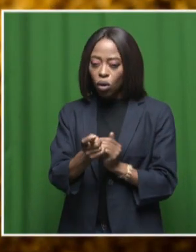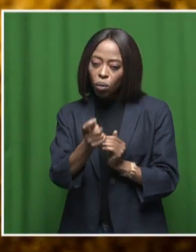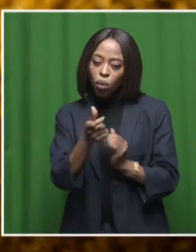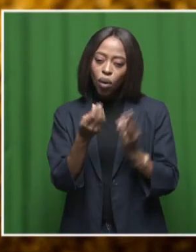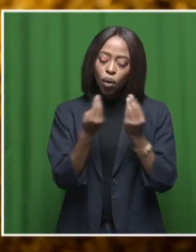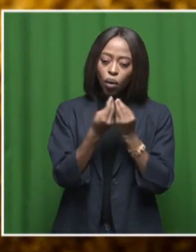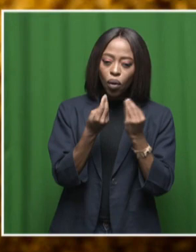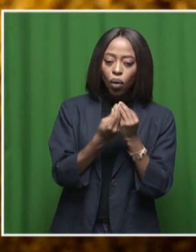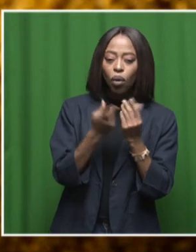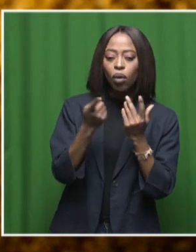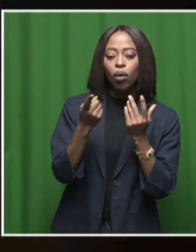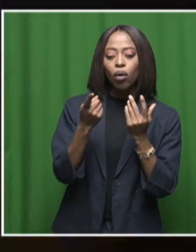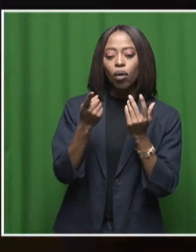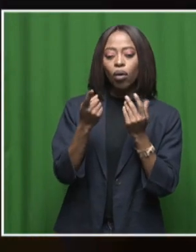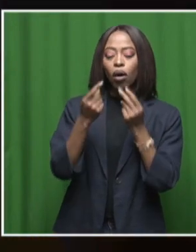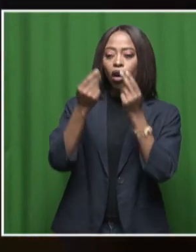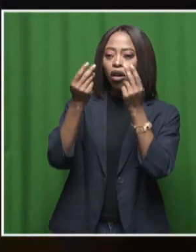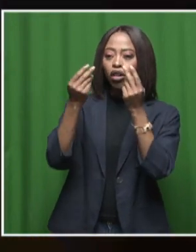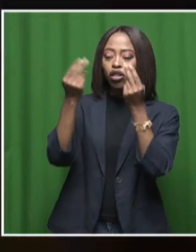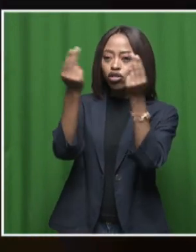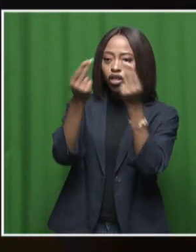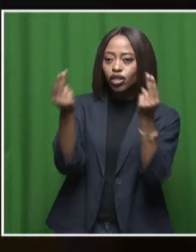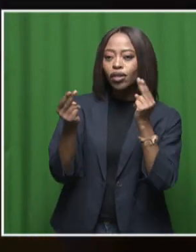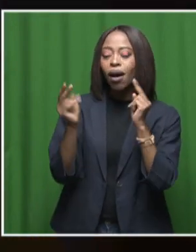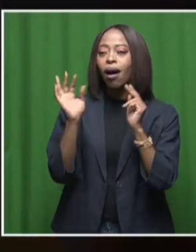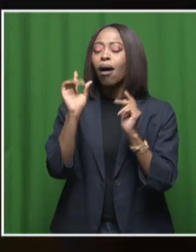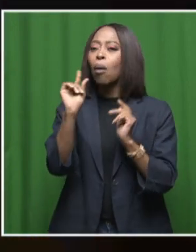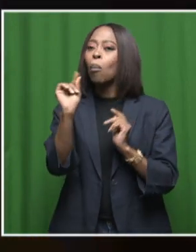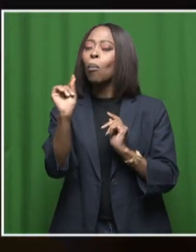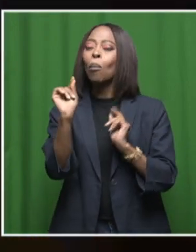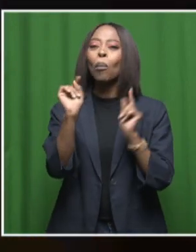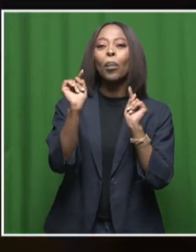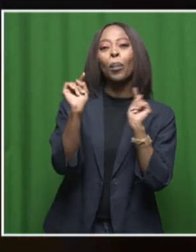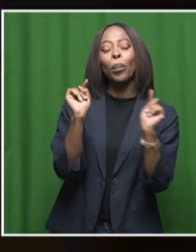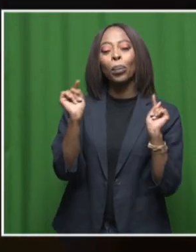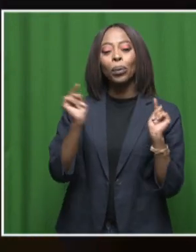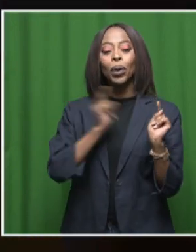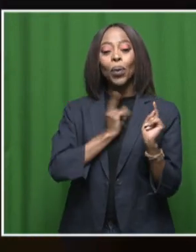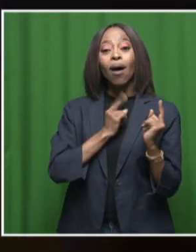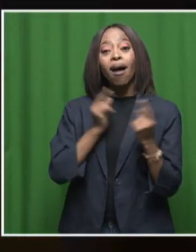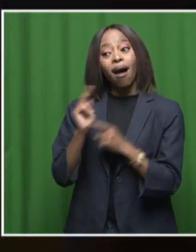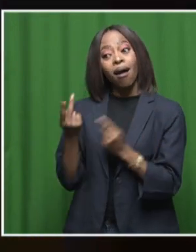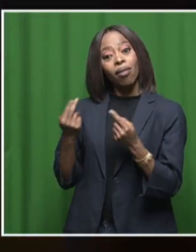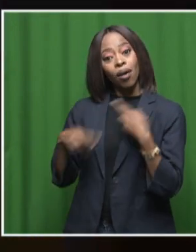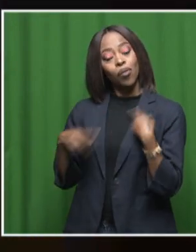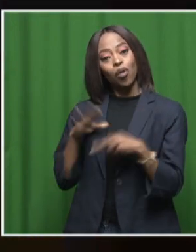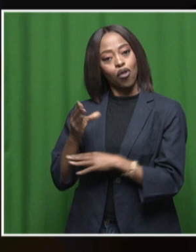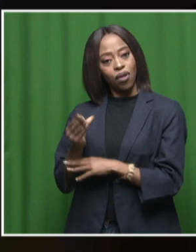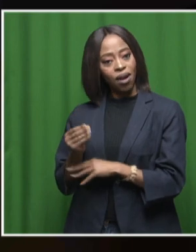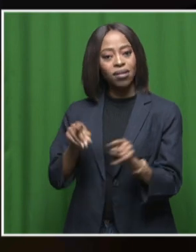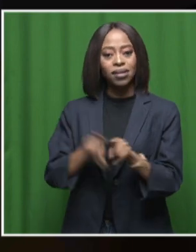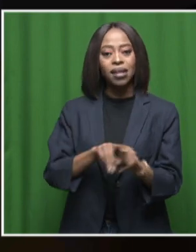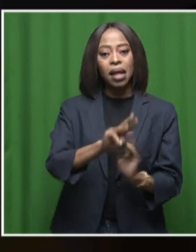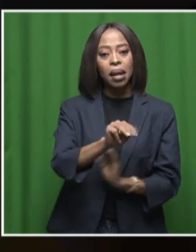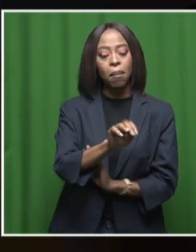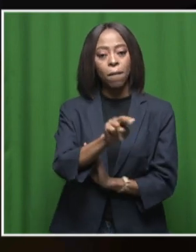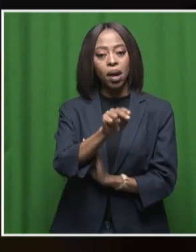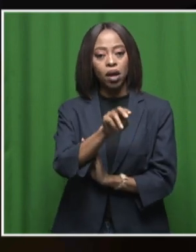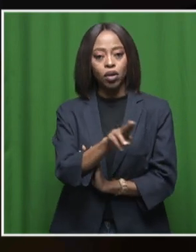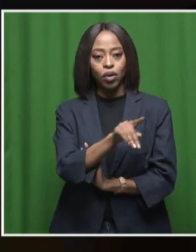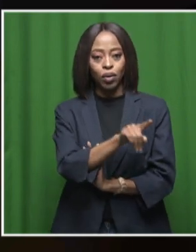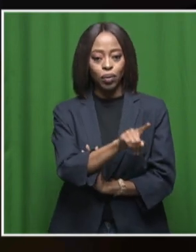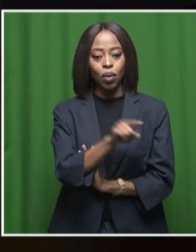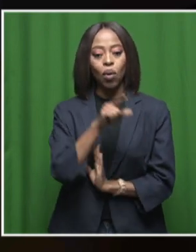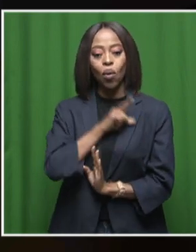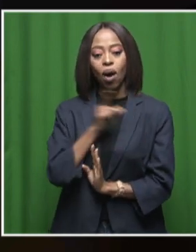beautiful bits that constitute the interior that you see that catches your eye, that you don't normally see in different restaurants. Then also the menu itself,